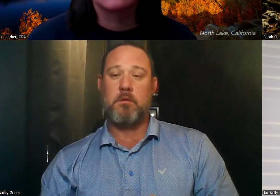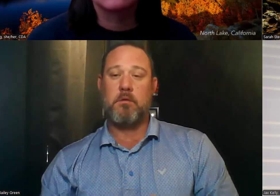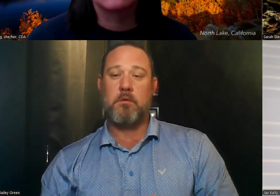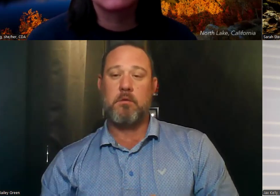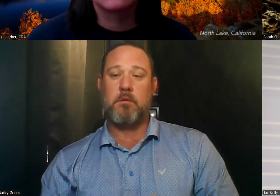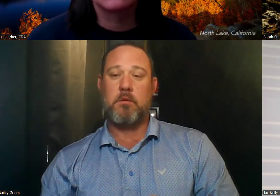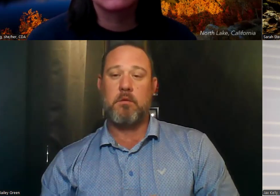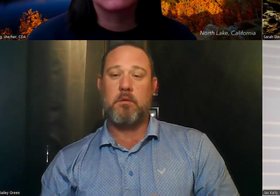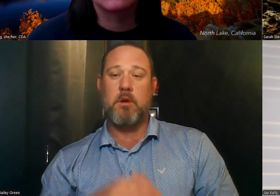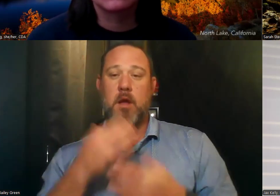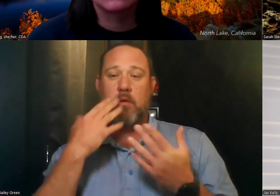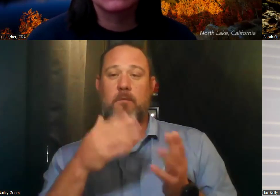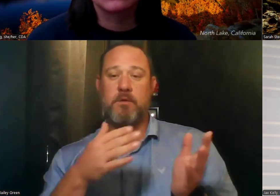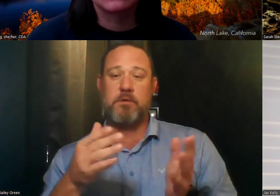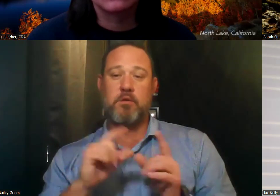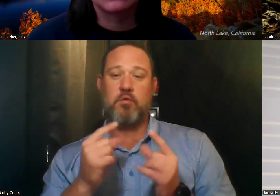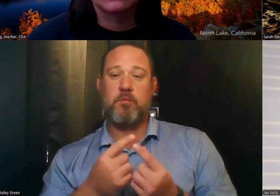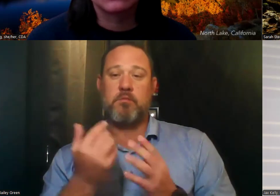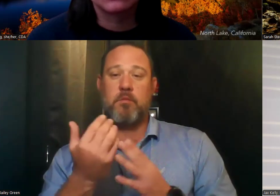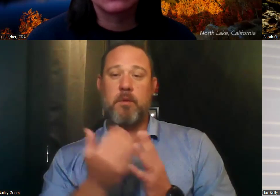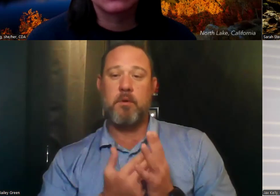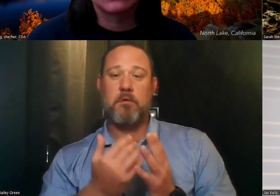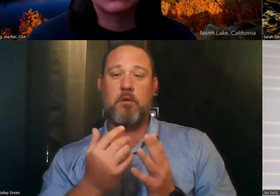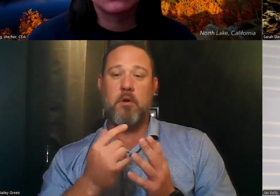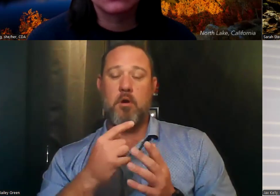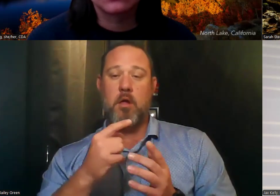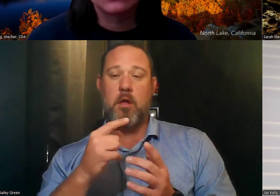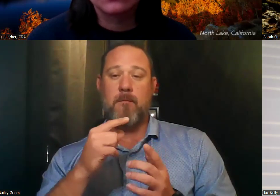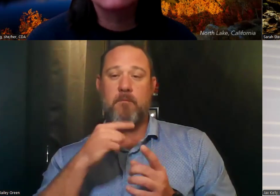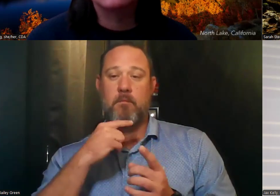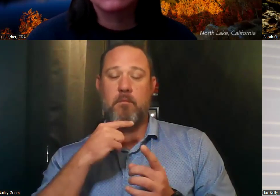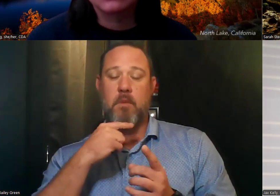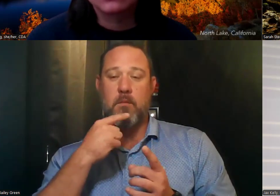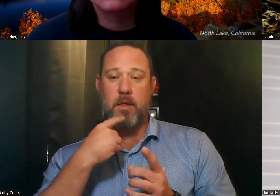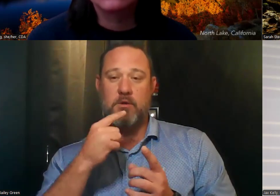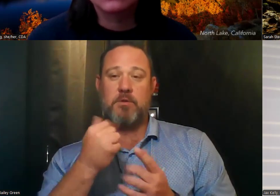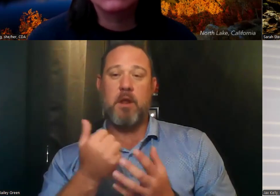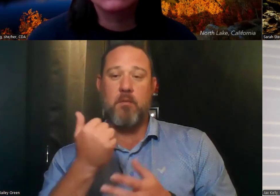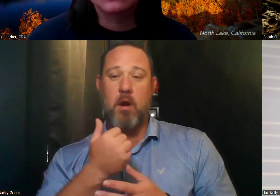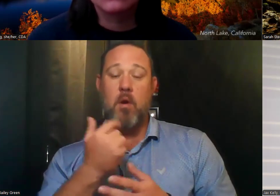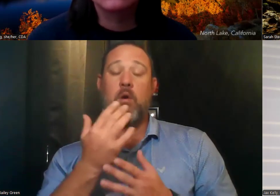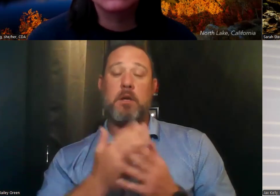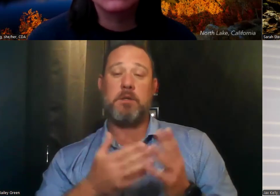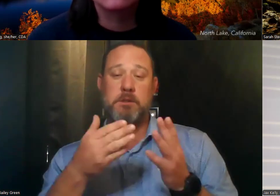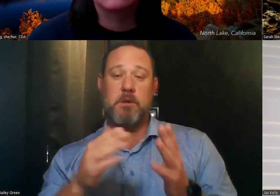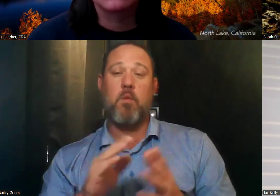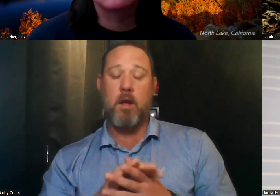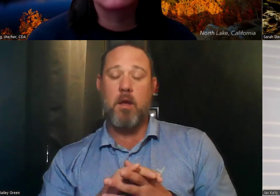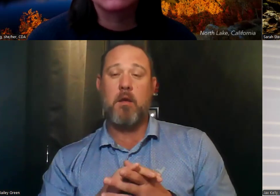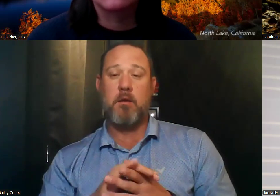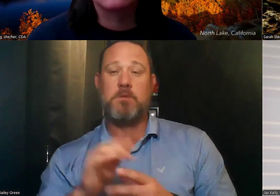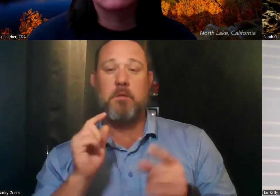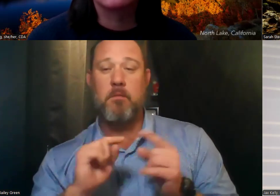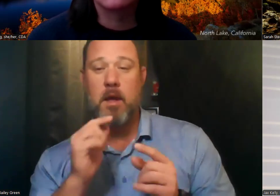group is prepared to actually make a list of priority populations. In some ways, going back